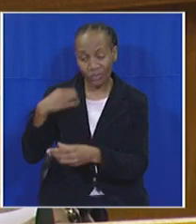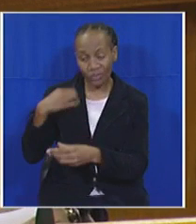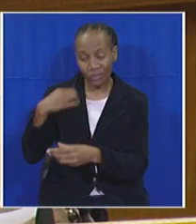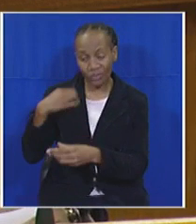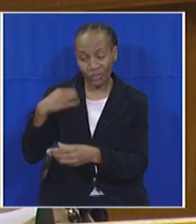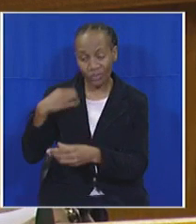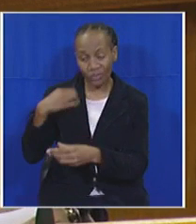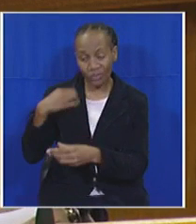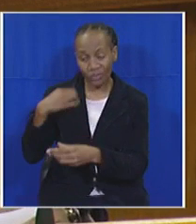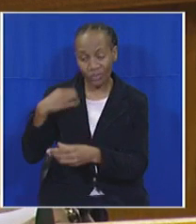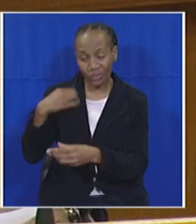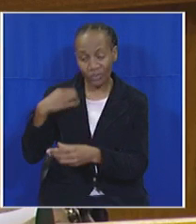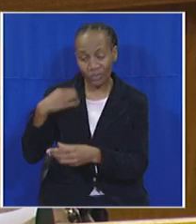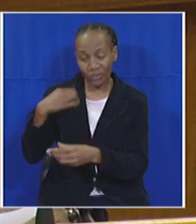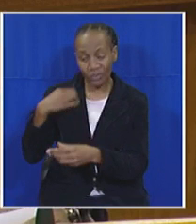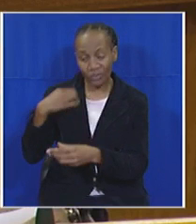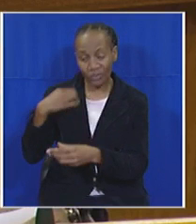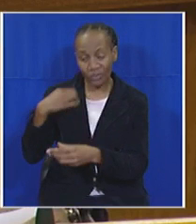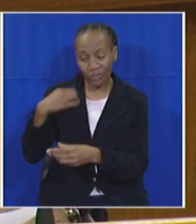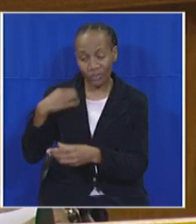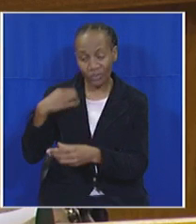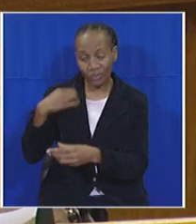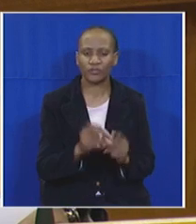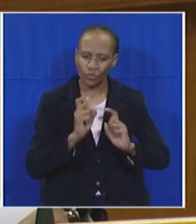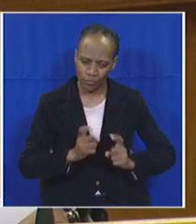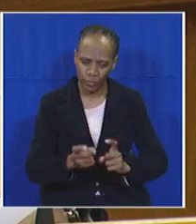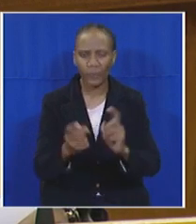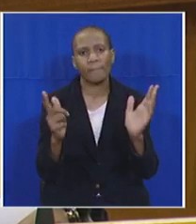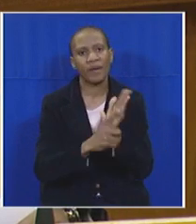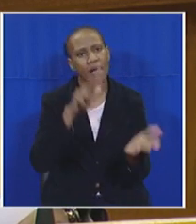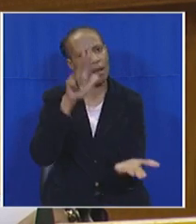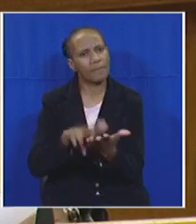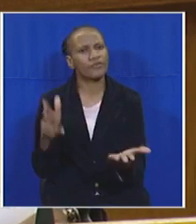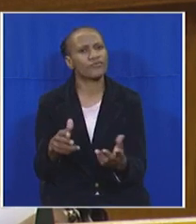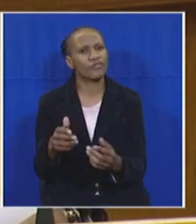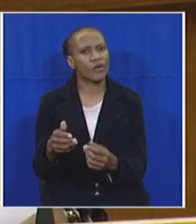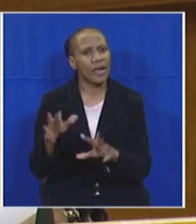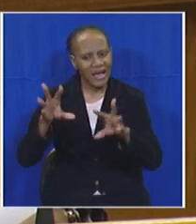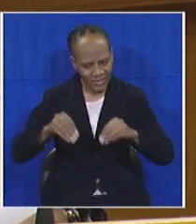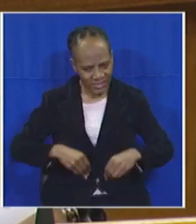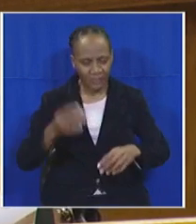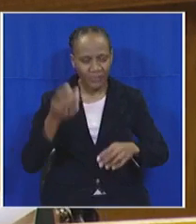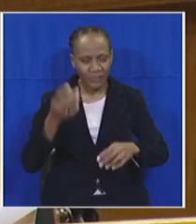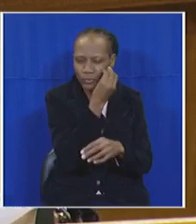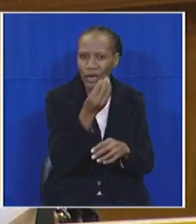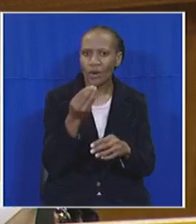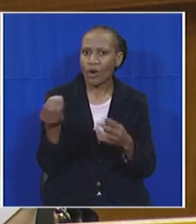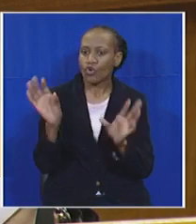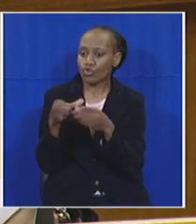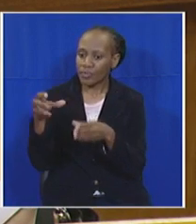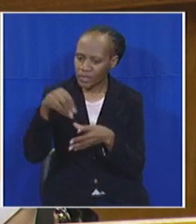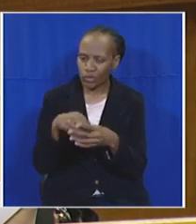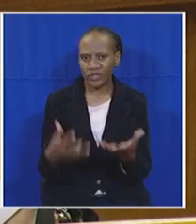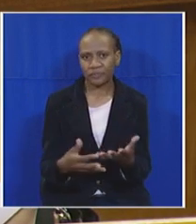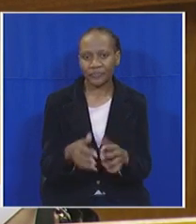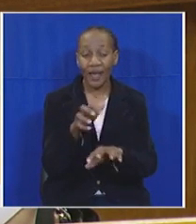Three, calling on government to speak and recognize leadership of the Khoisan and restore their dignity. The